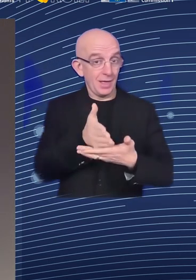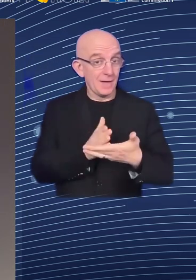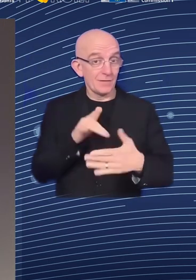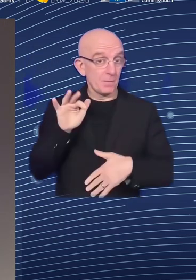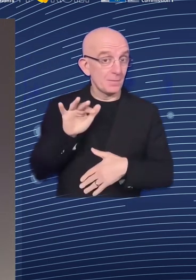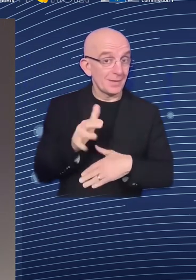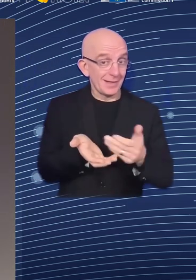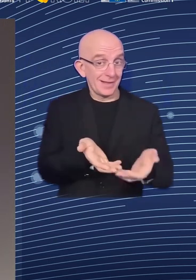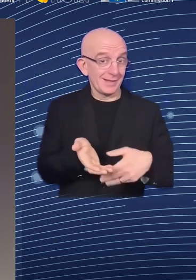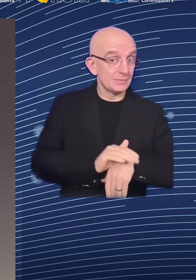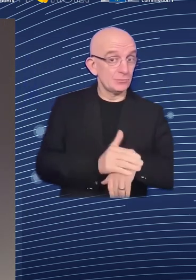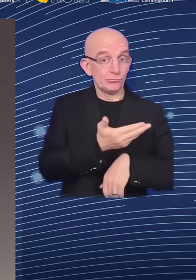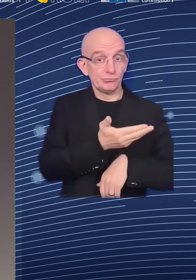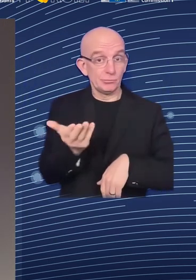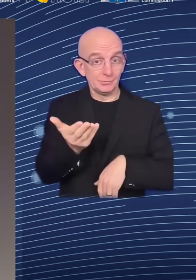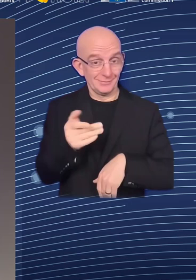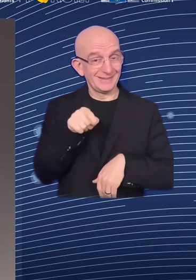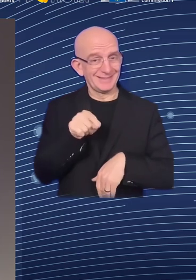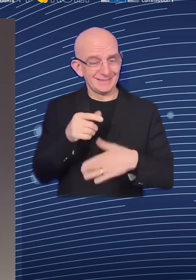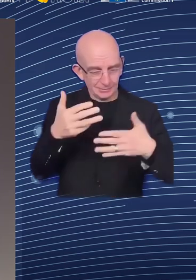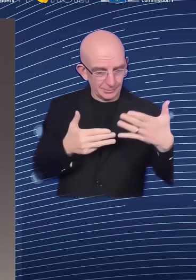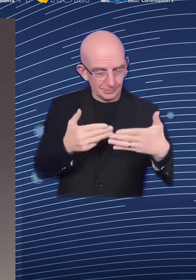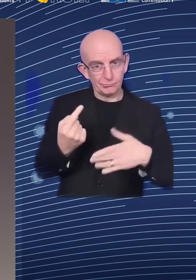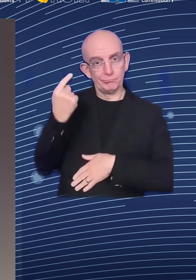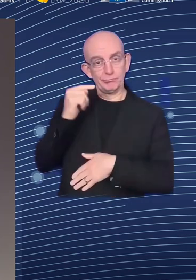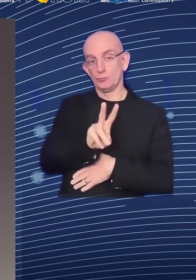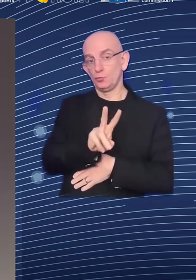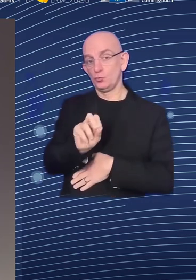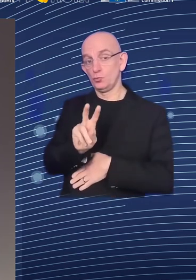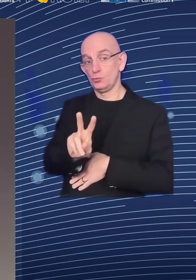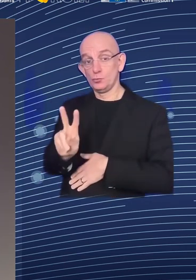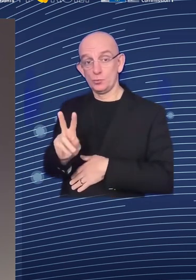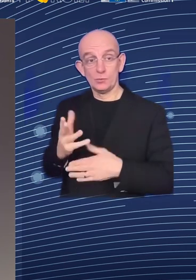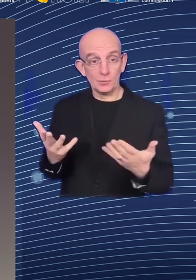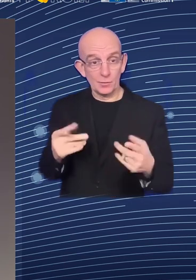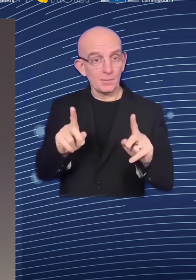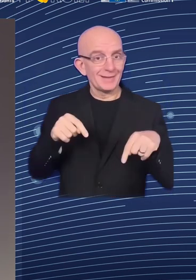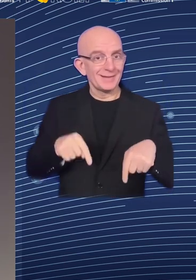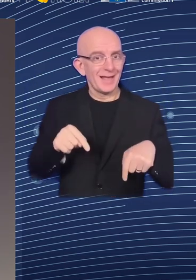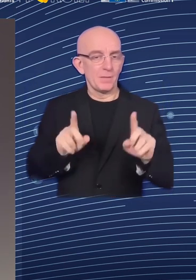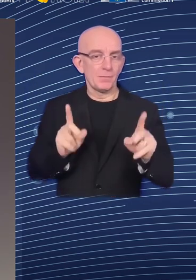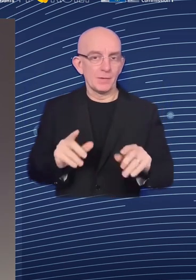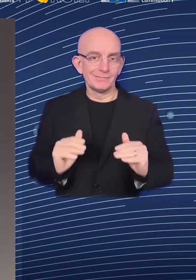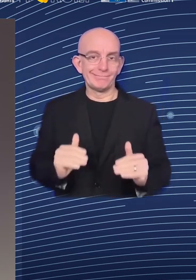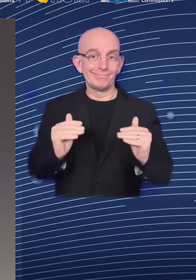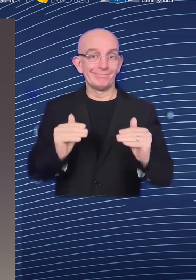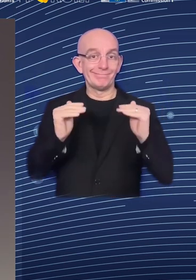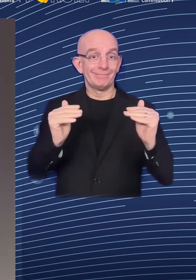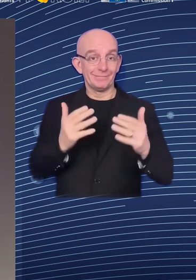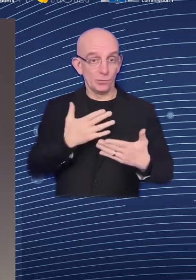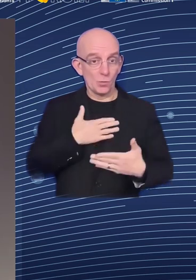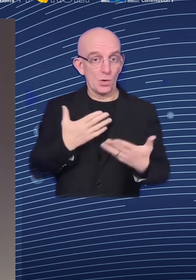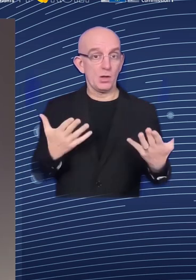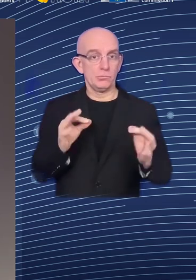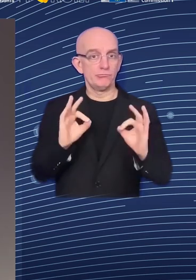it's also important to attract more women in this sector, because it's a little bit unbalanced currently. To overcome these obstacles, the EU has set